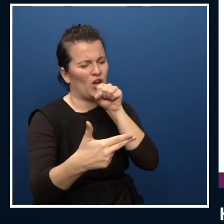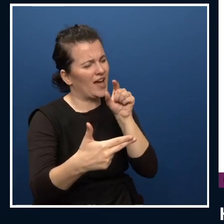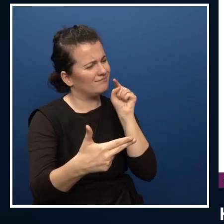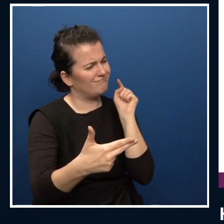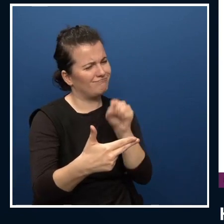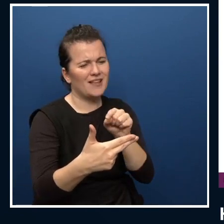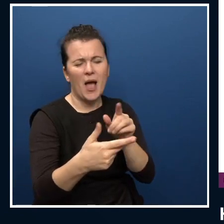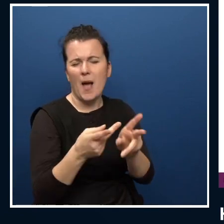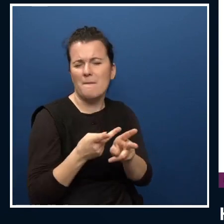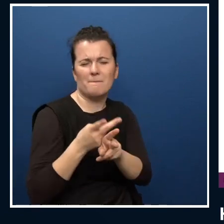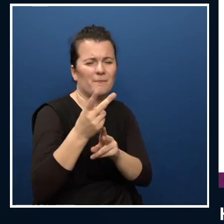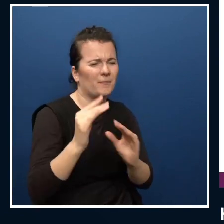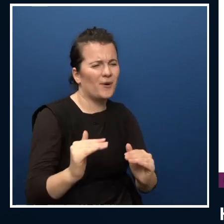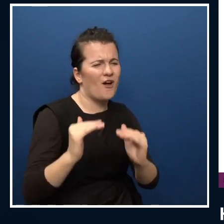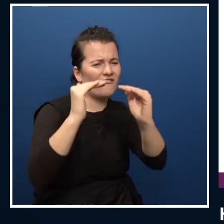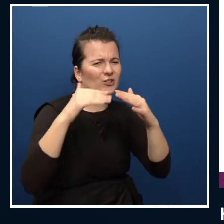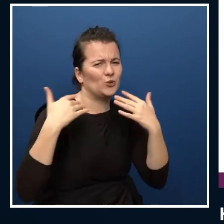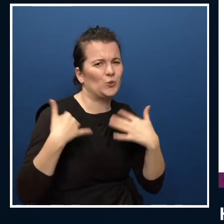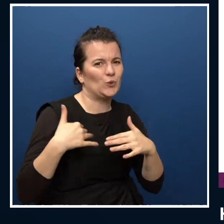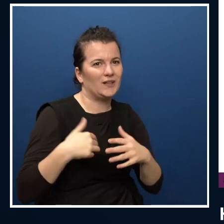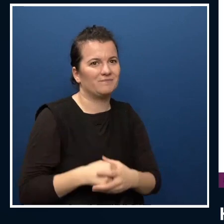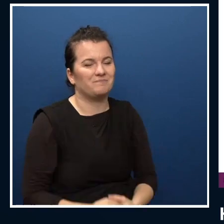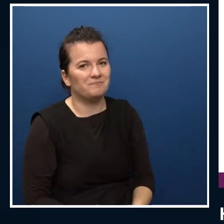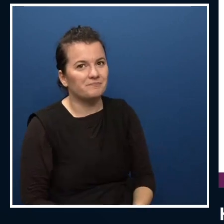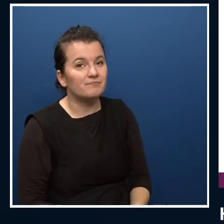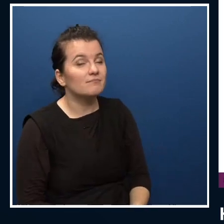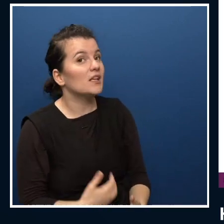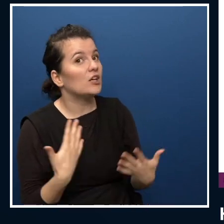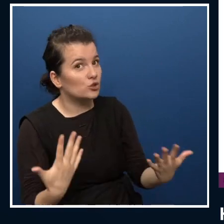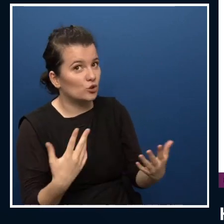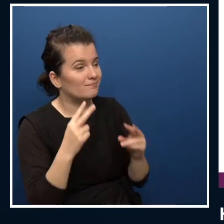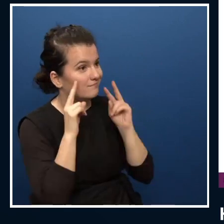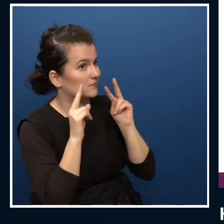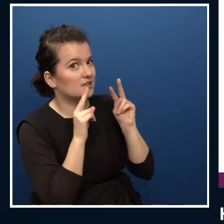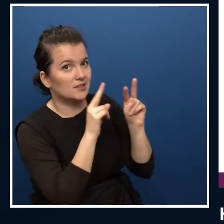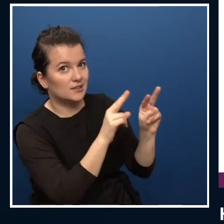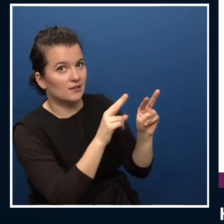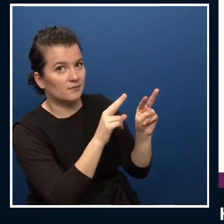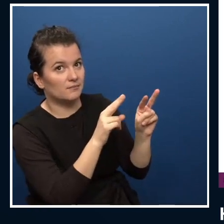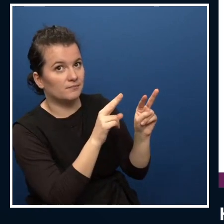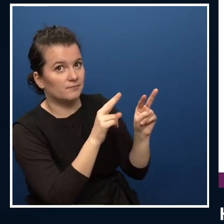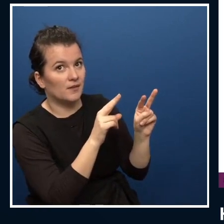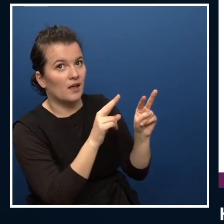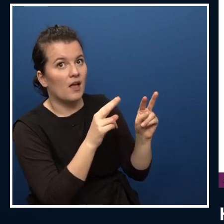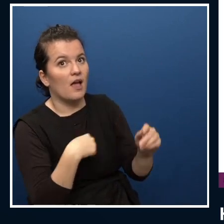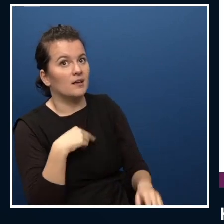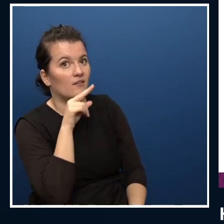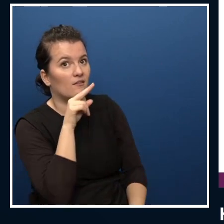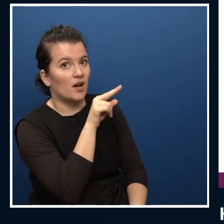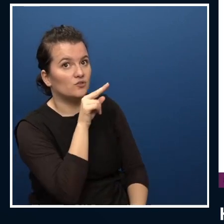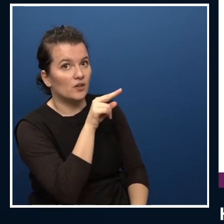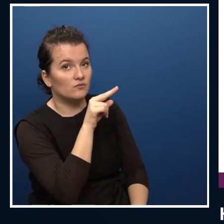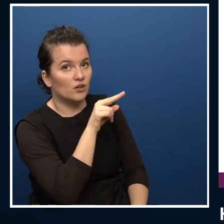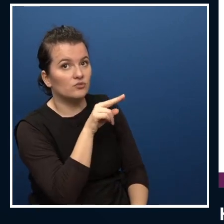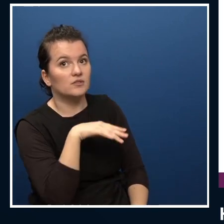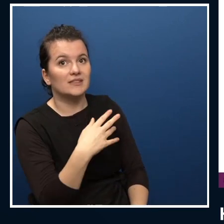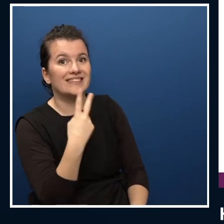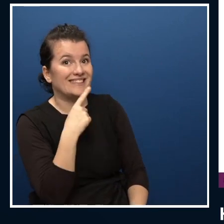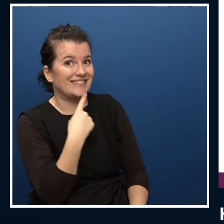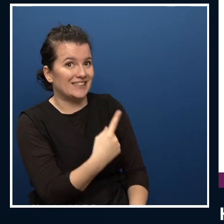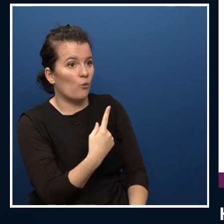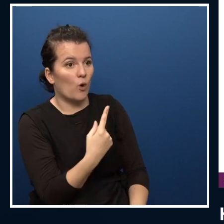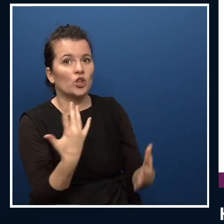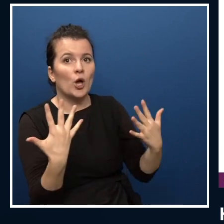So now all tests have passed and all I have to do is say merge. So look at this. If I go back up to